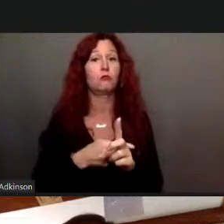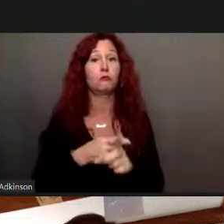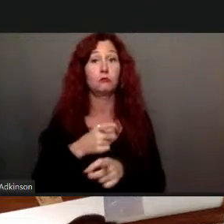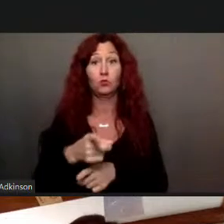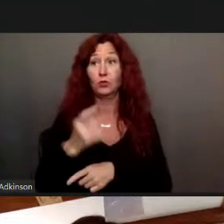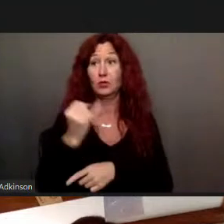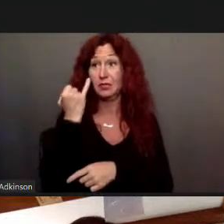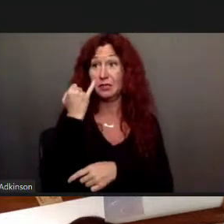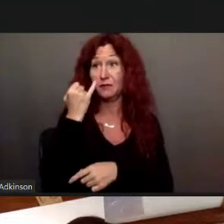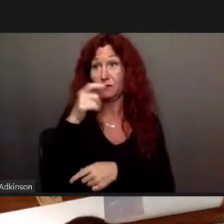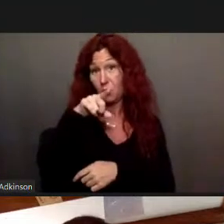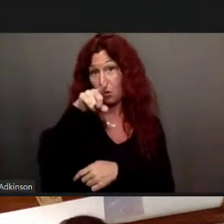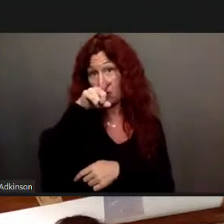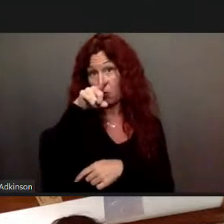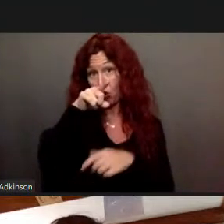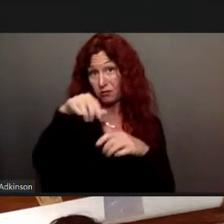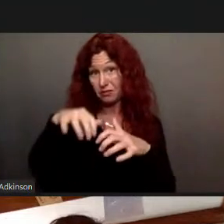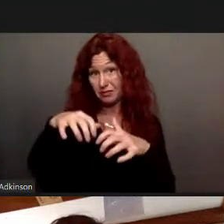allow?